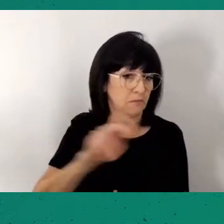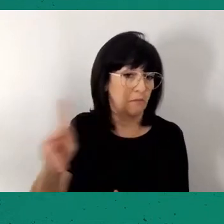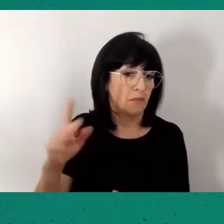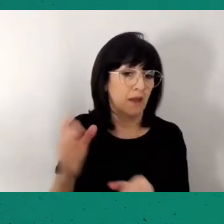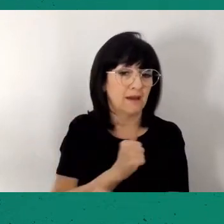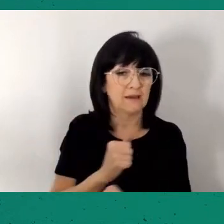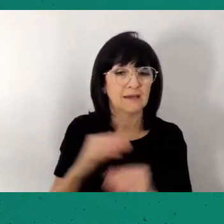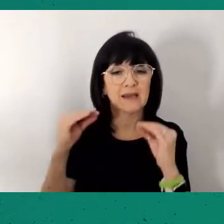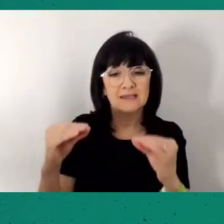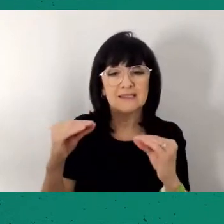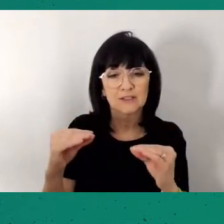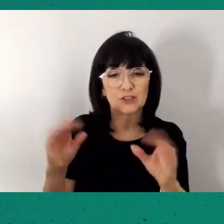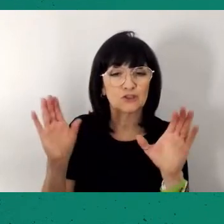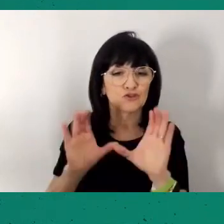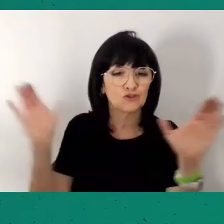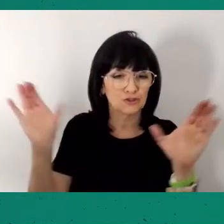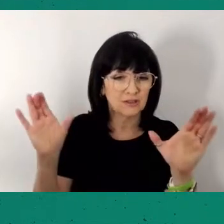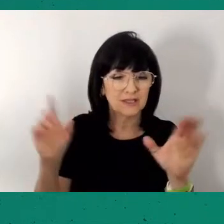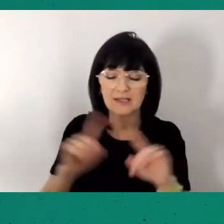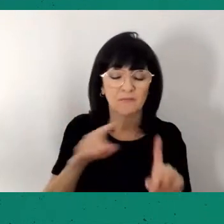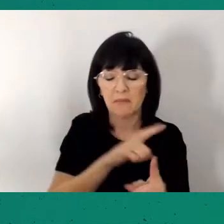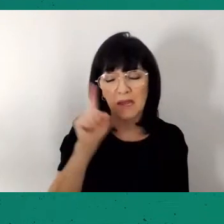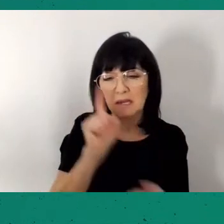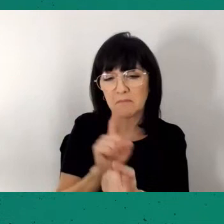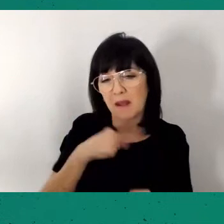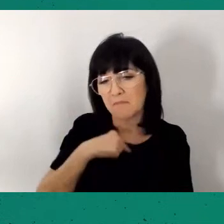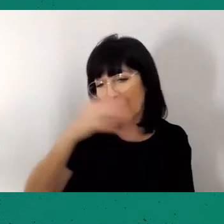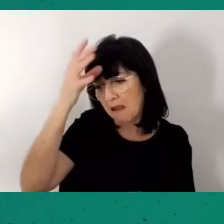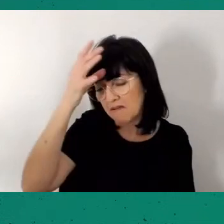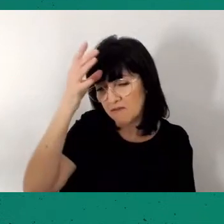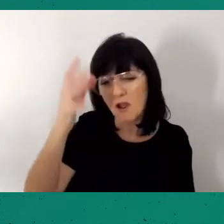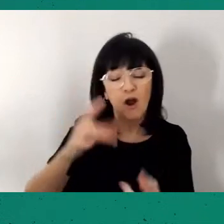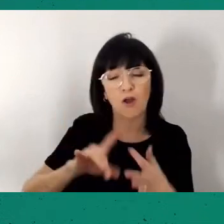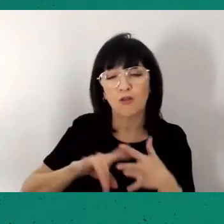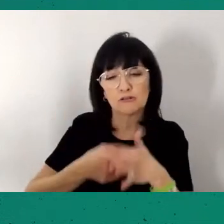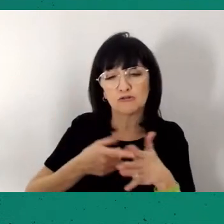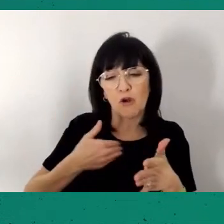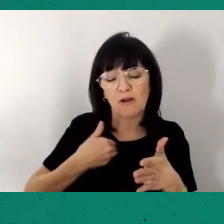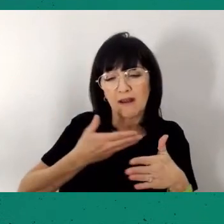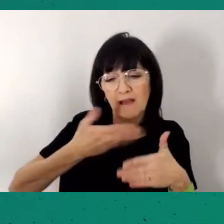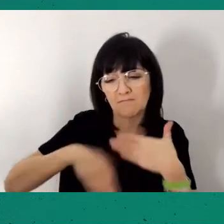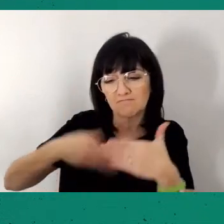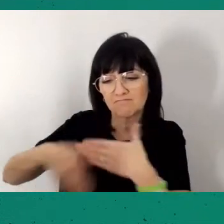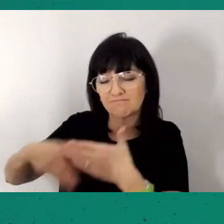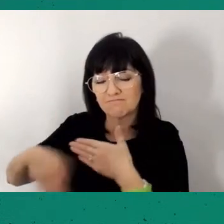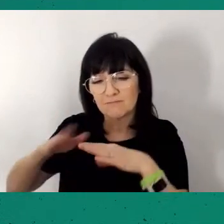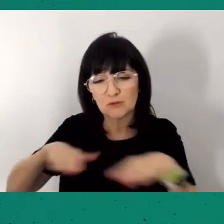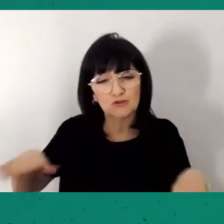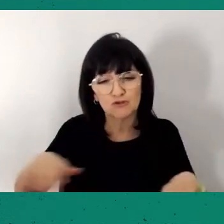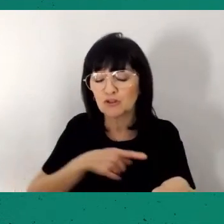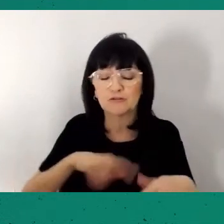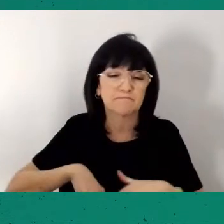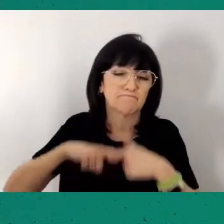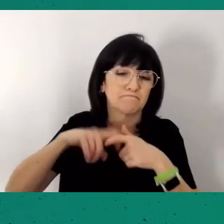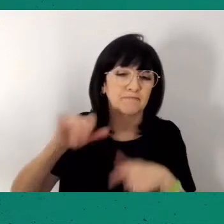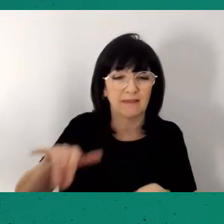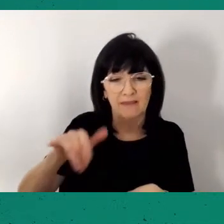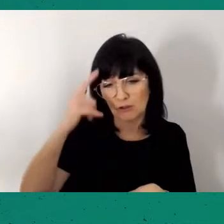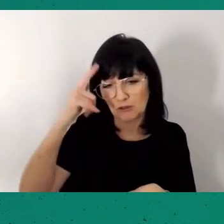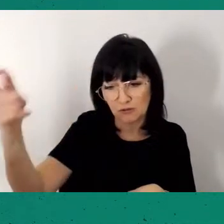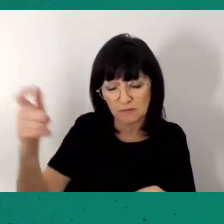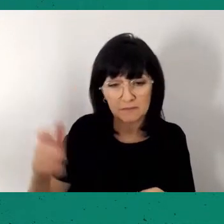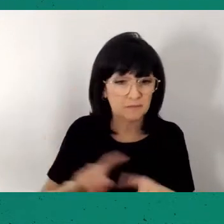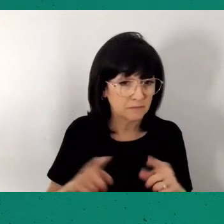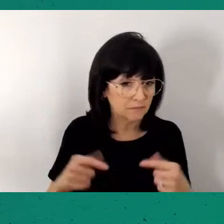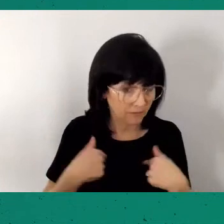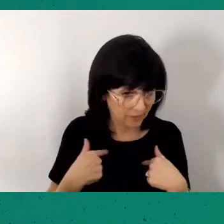she met my dad and started having children, and so that changed that a bit. But I started first grade at a two-room colored school in Lincoln,